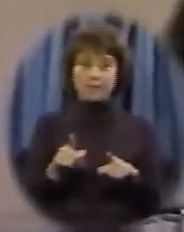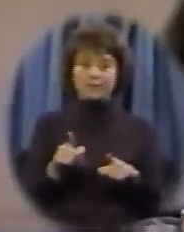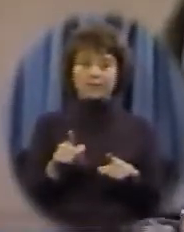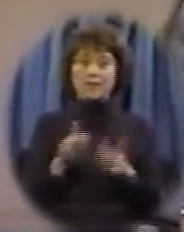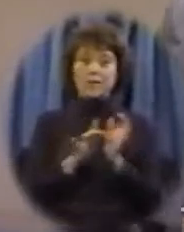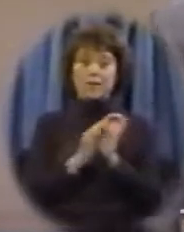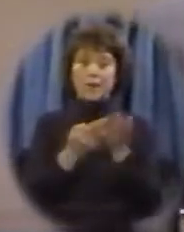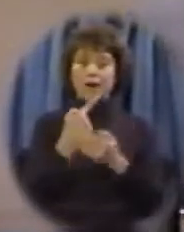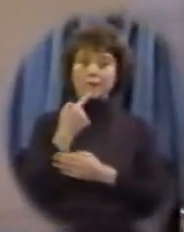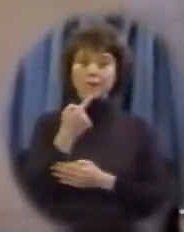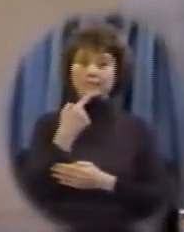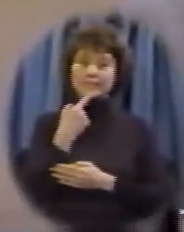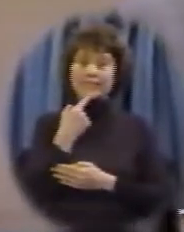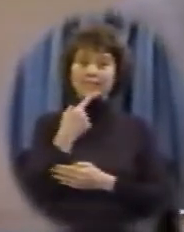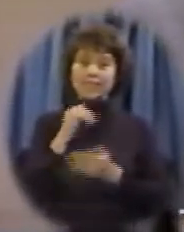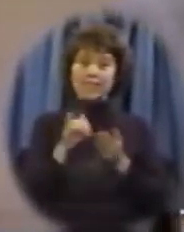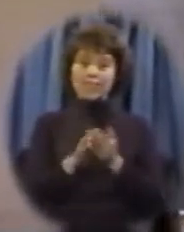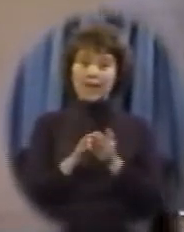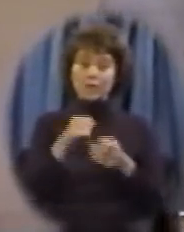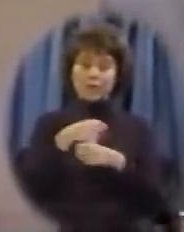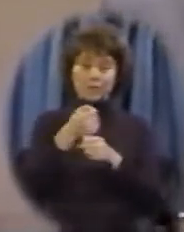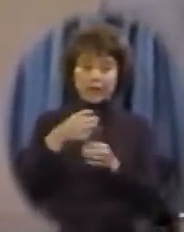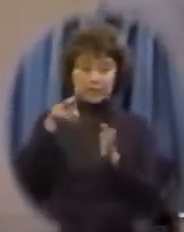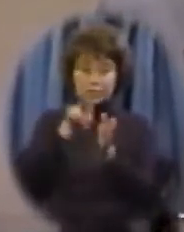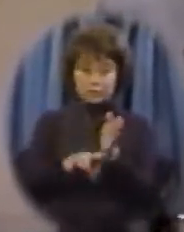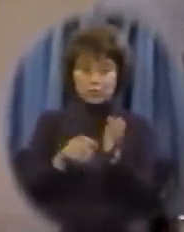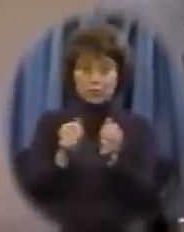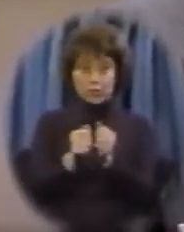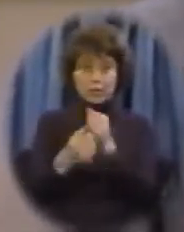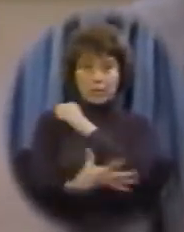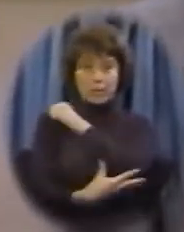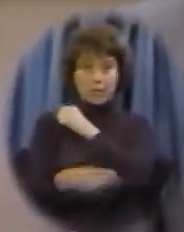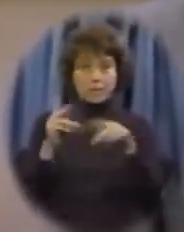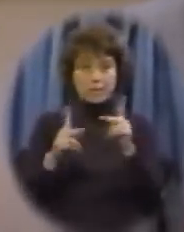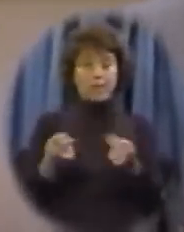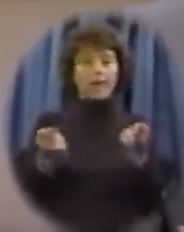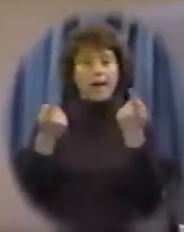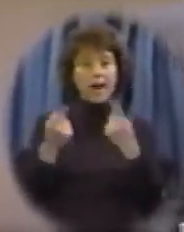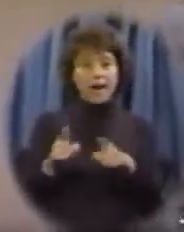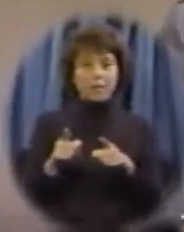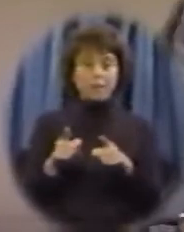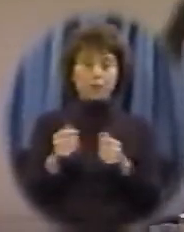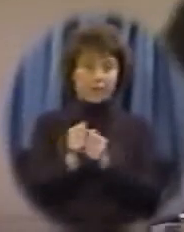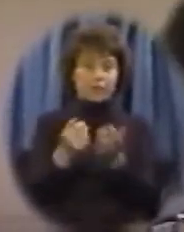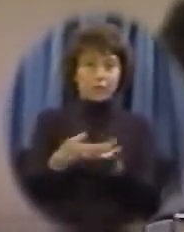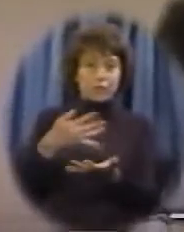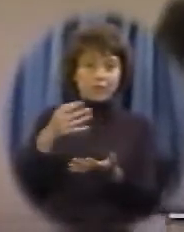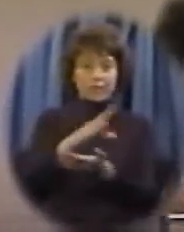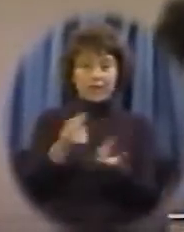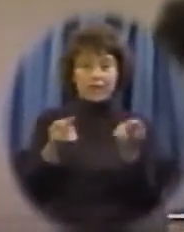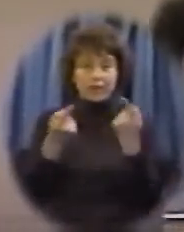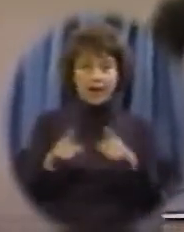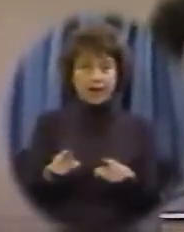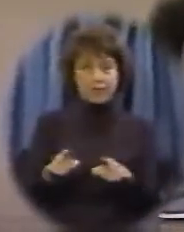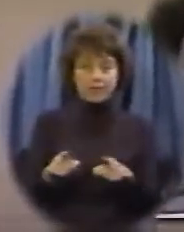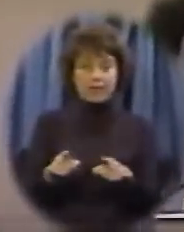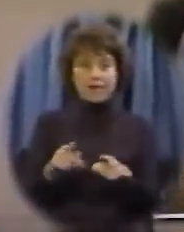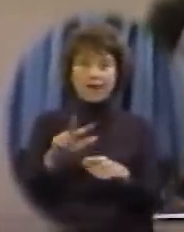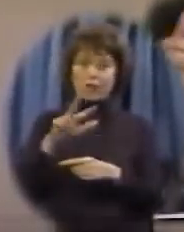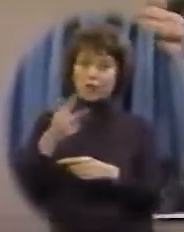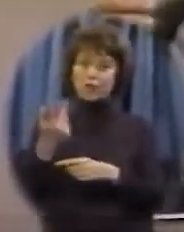two thieves. And with the rich in his burial he was. He was buried in Joseph's new tomb. And on the third day he said, you'll put me to